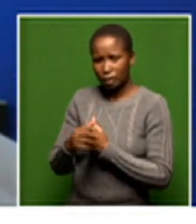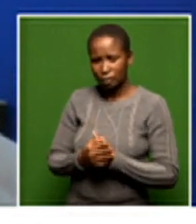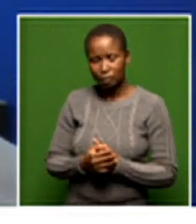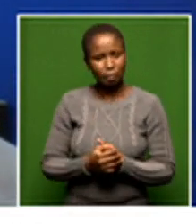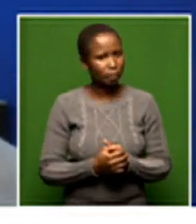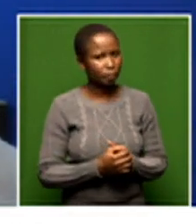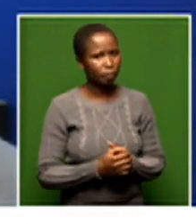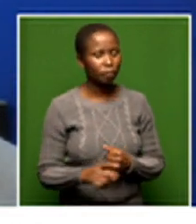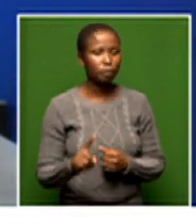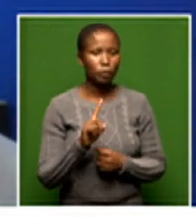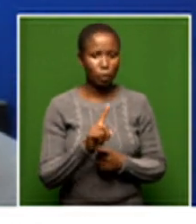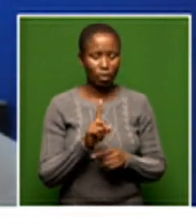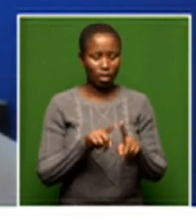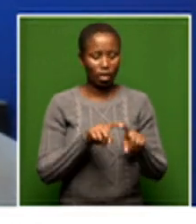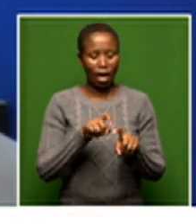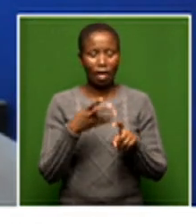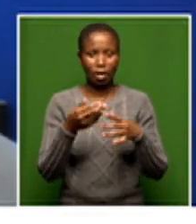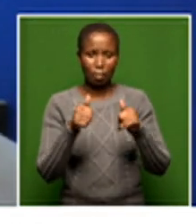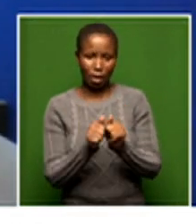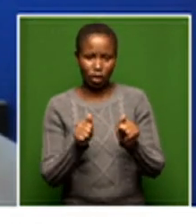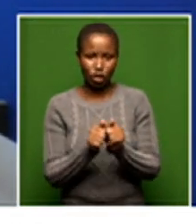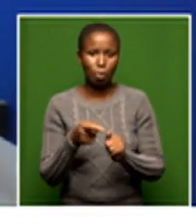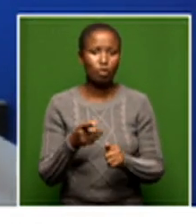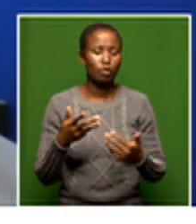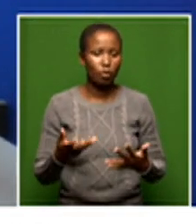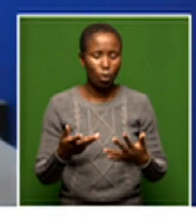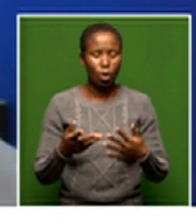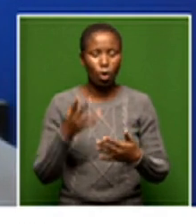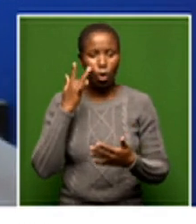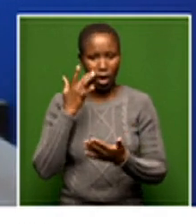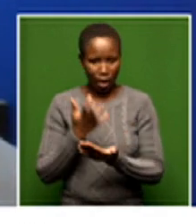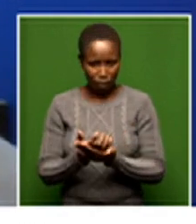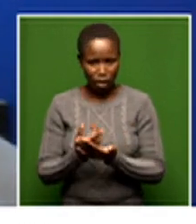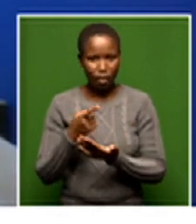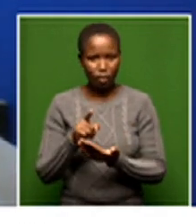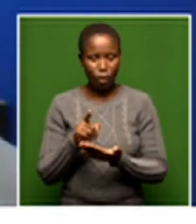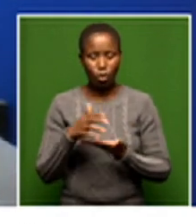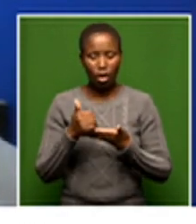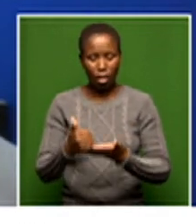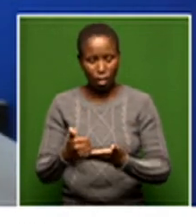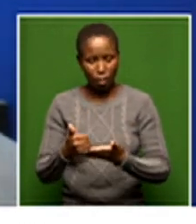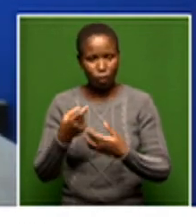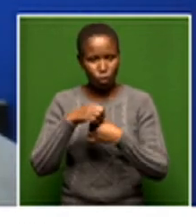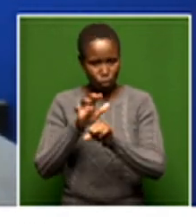So the PERC study, there's a Partnership for Evidence-Based Response to COVID-19. It was set